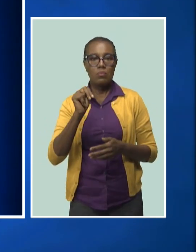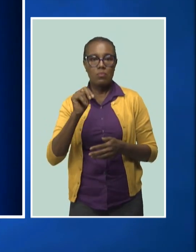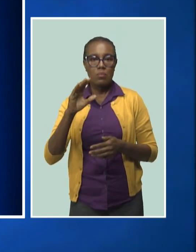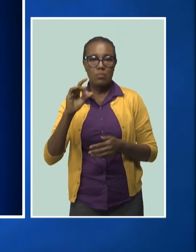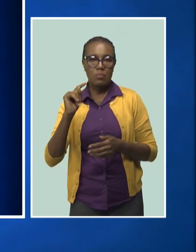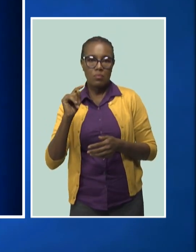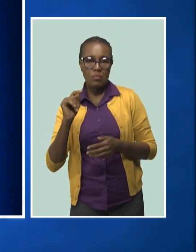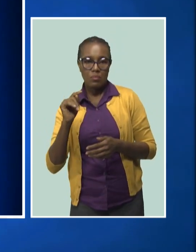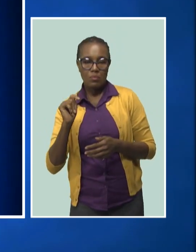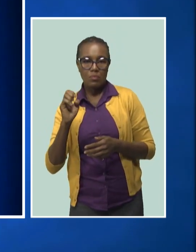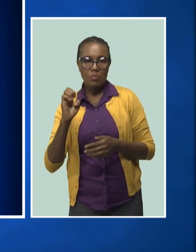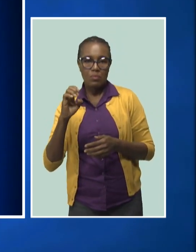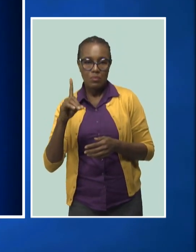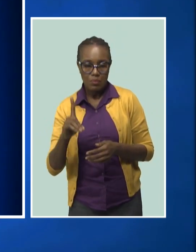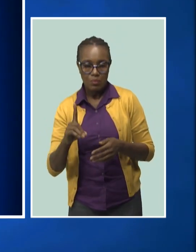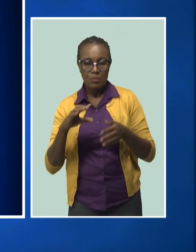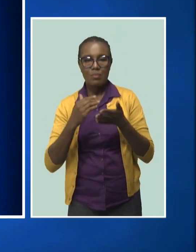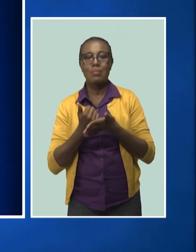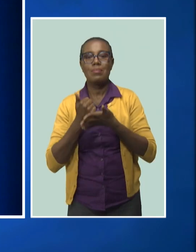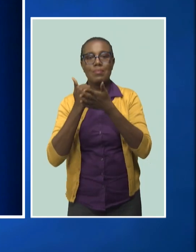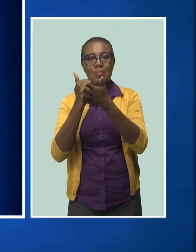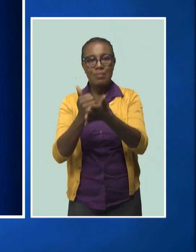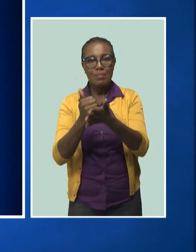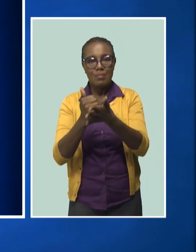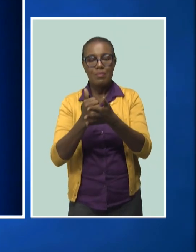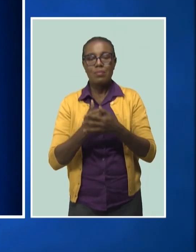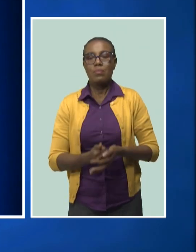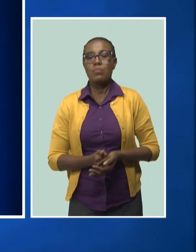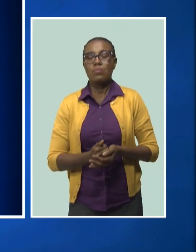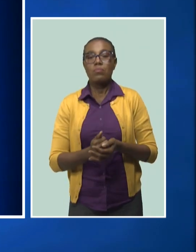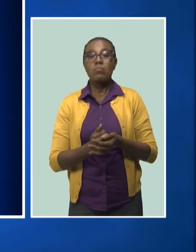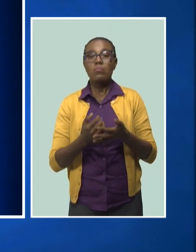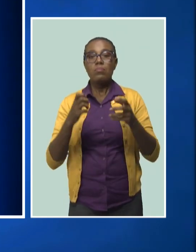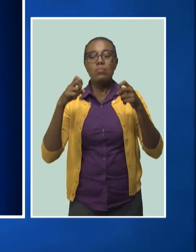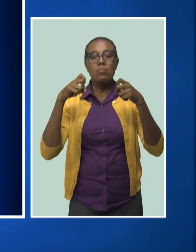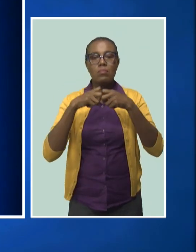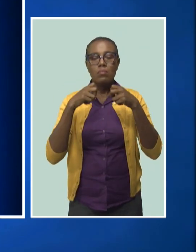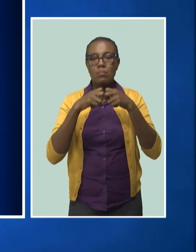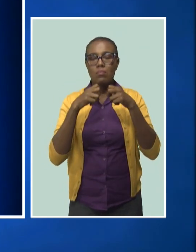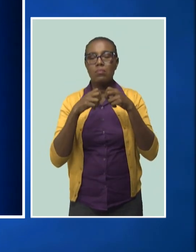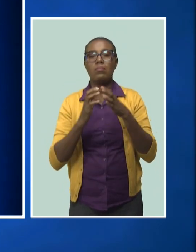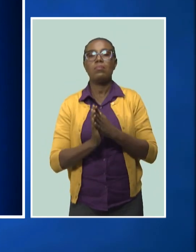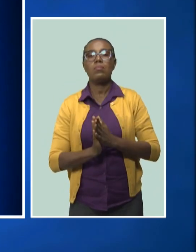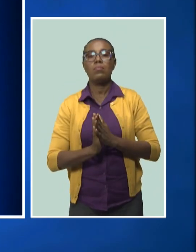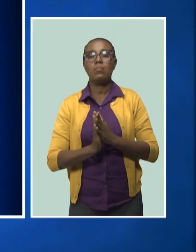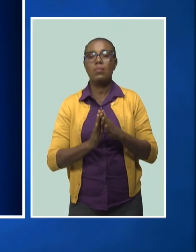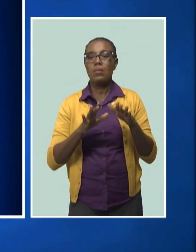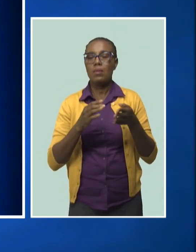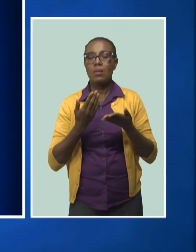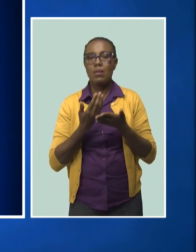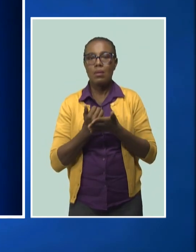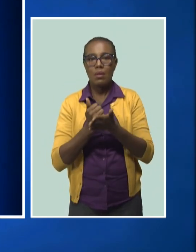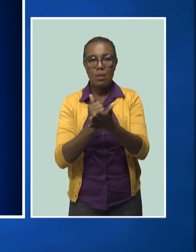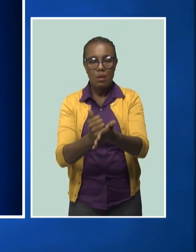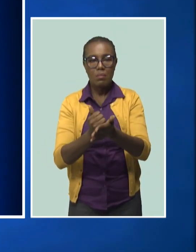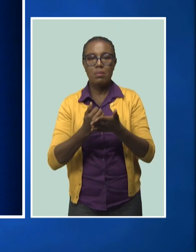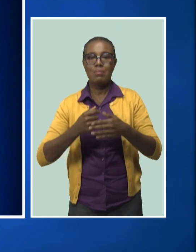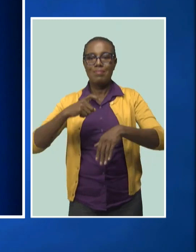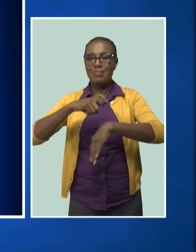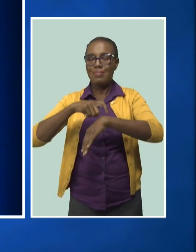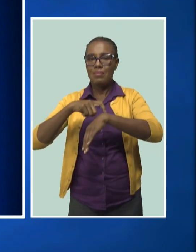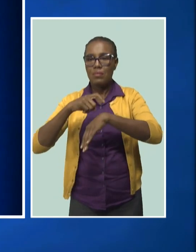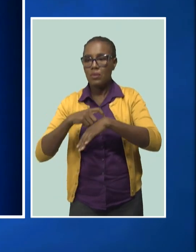in the process of establishing an electronic single window to further reduce the length of time taken to